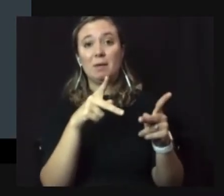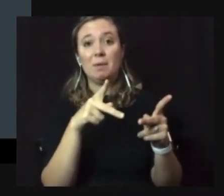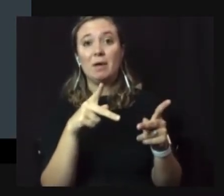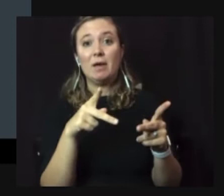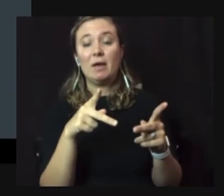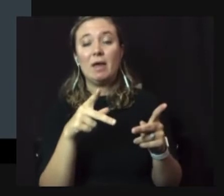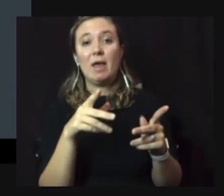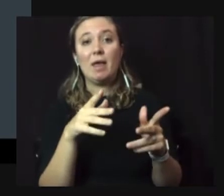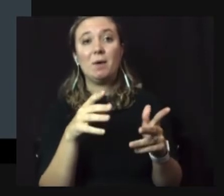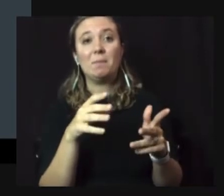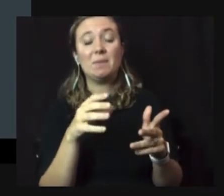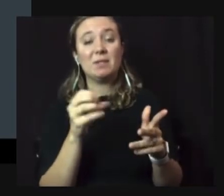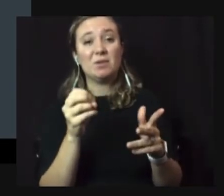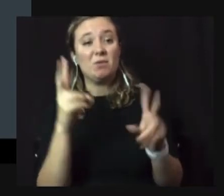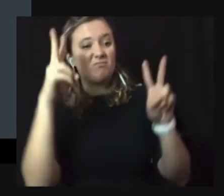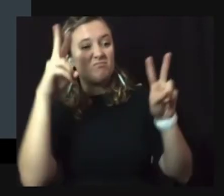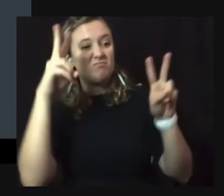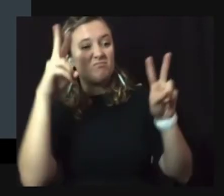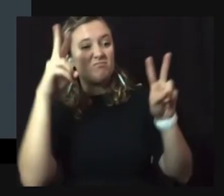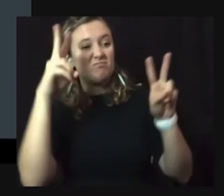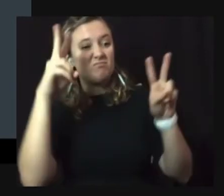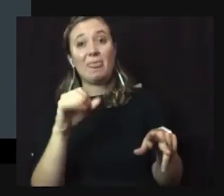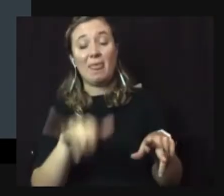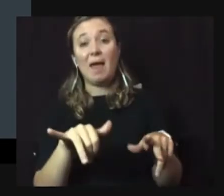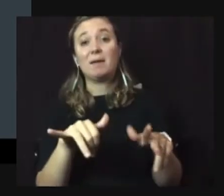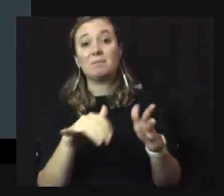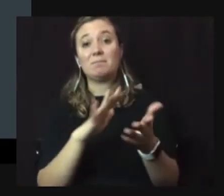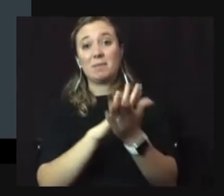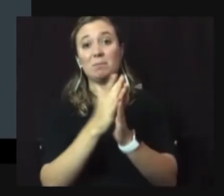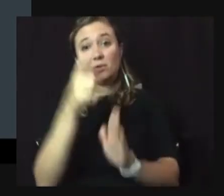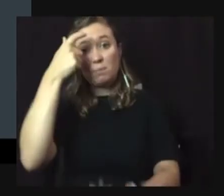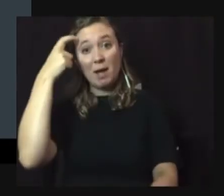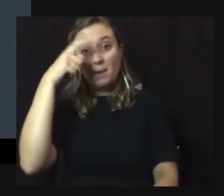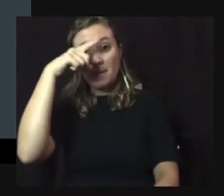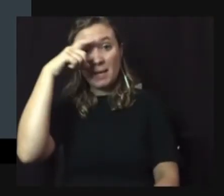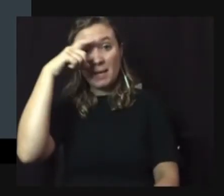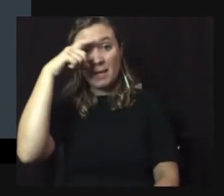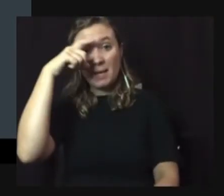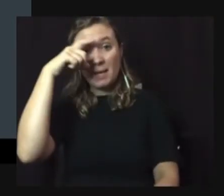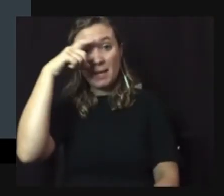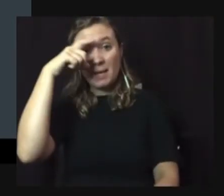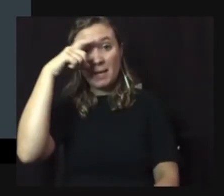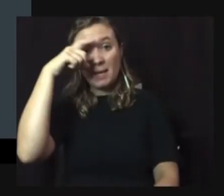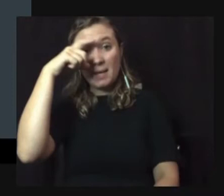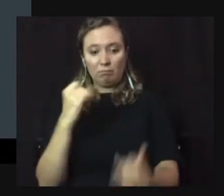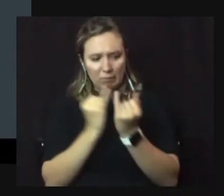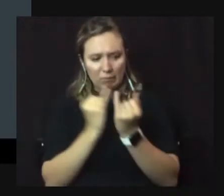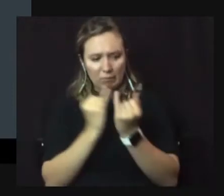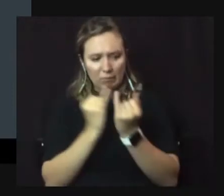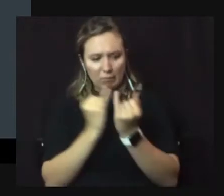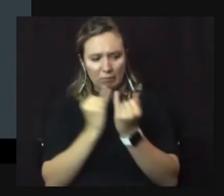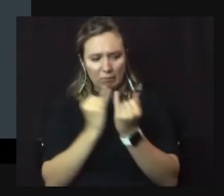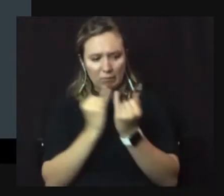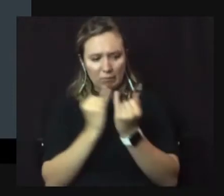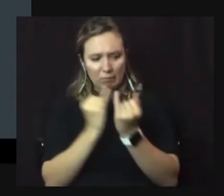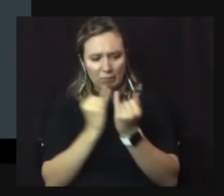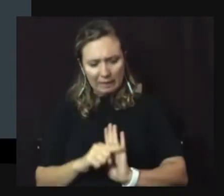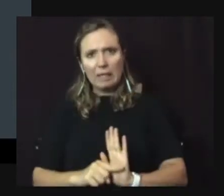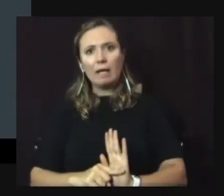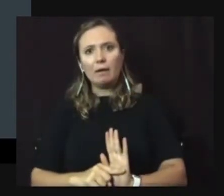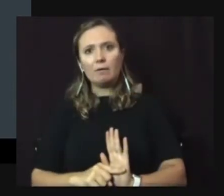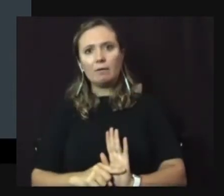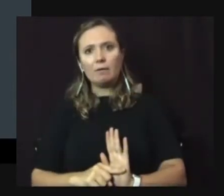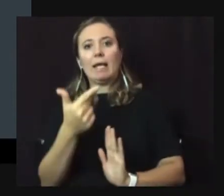ourselves. This is traumatic. Again, also me. When it